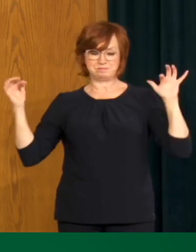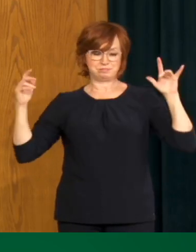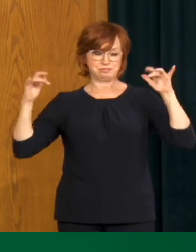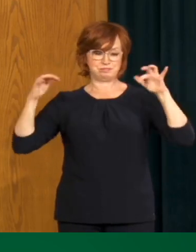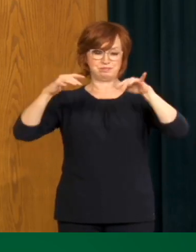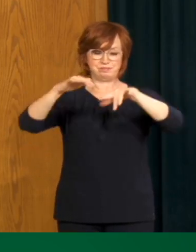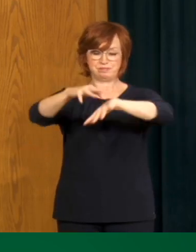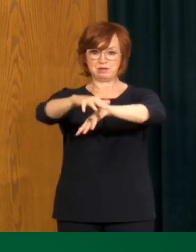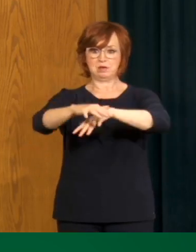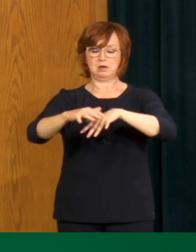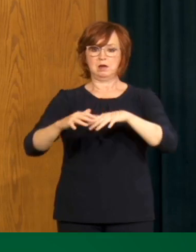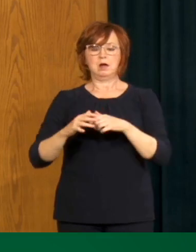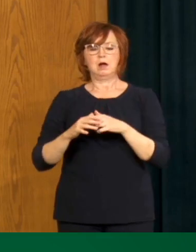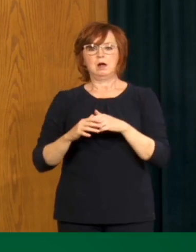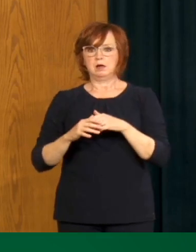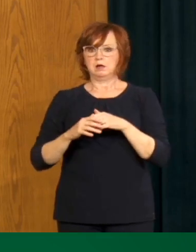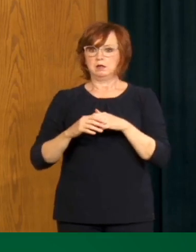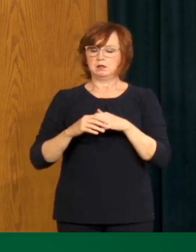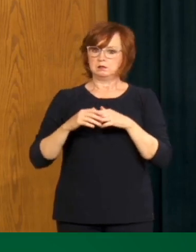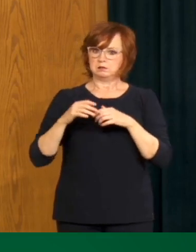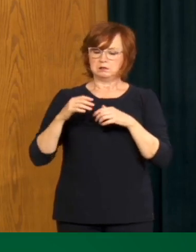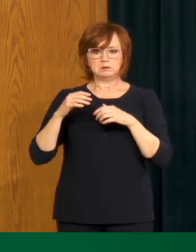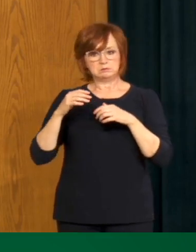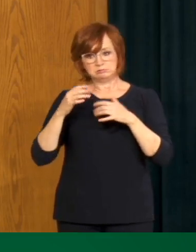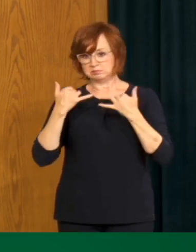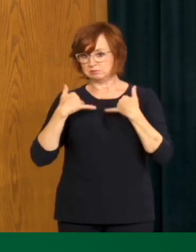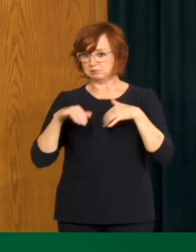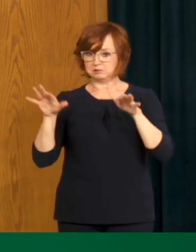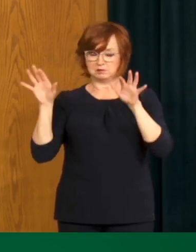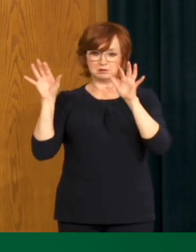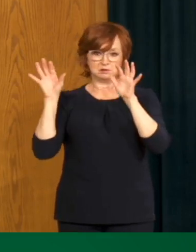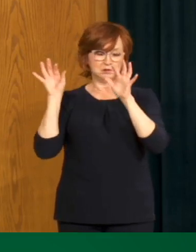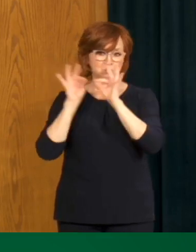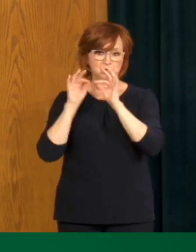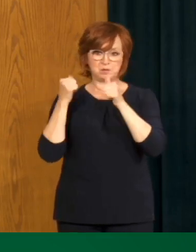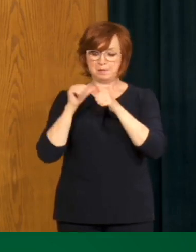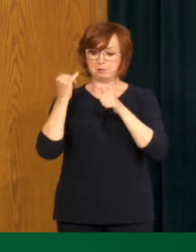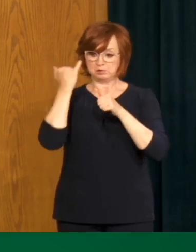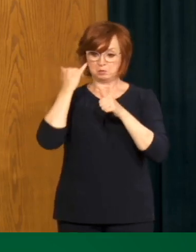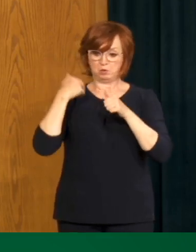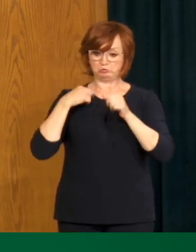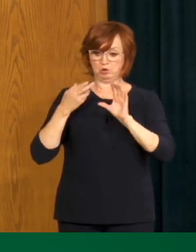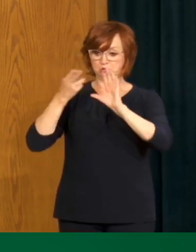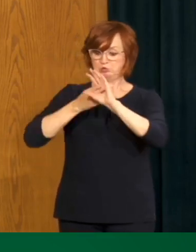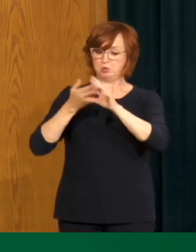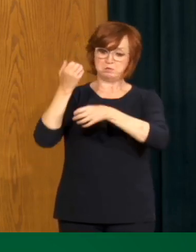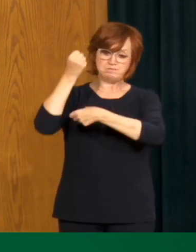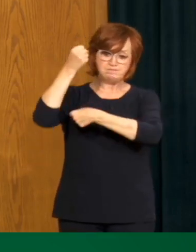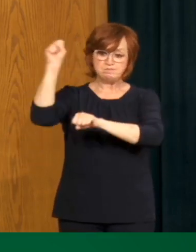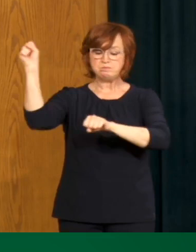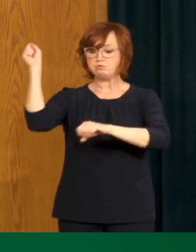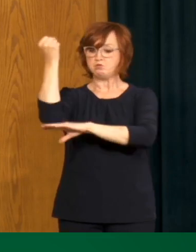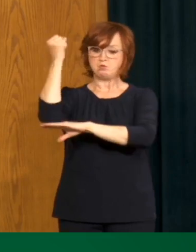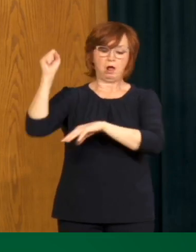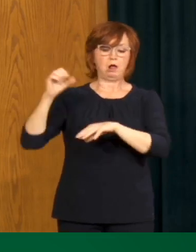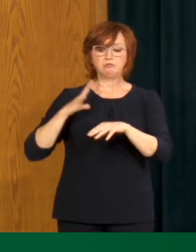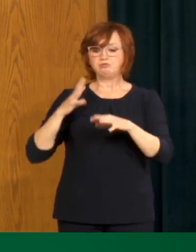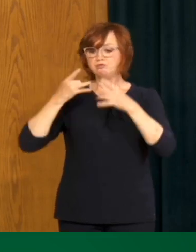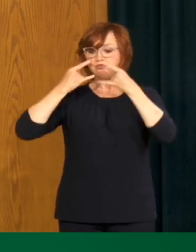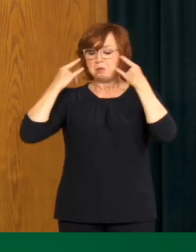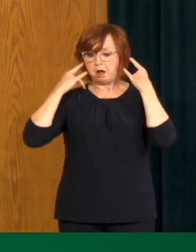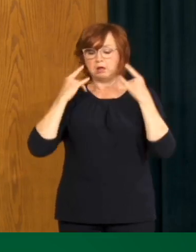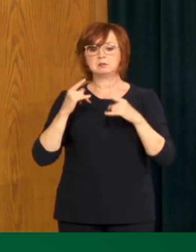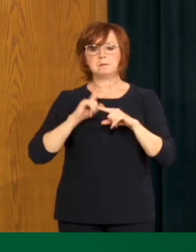and forth, do monitor yourself for 2 weeks. Do seek testing if you feel unwell so that you can protect yourself and